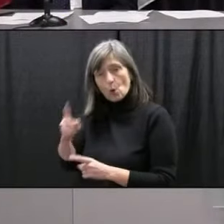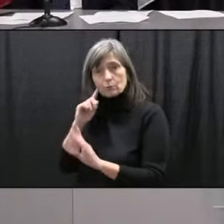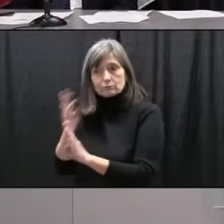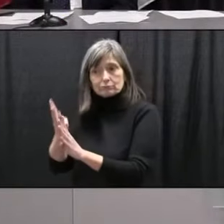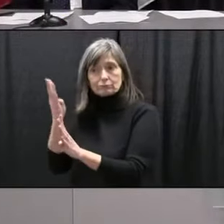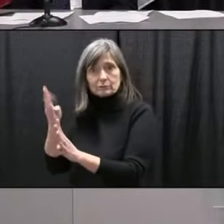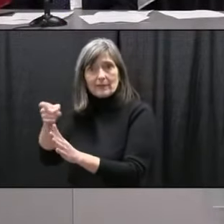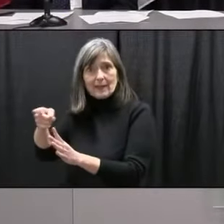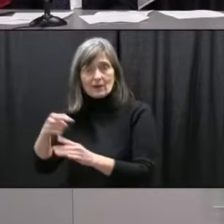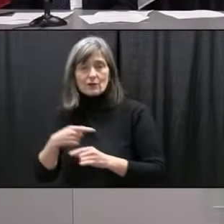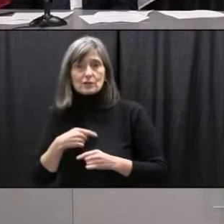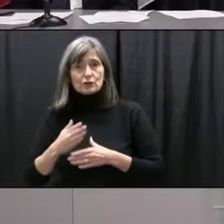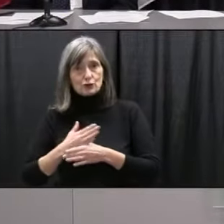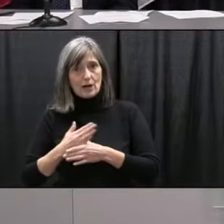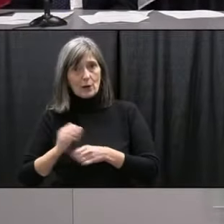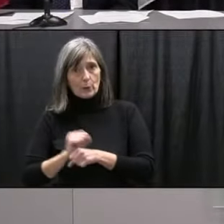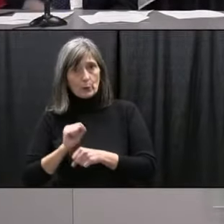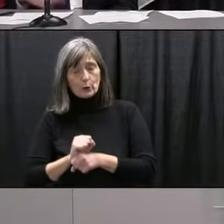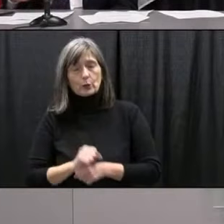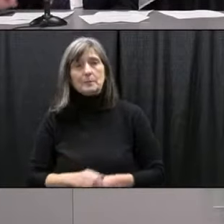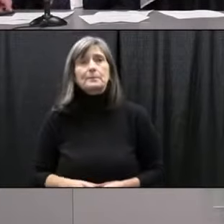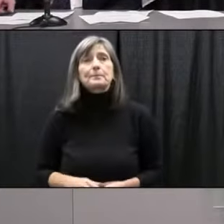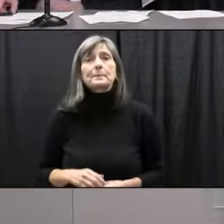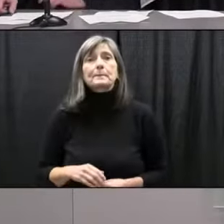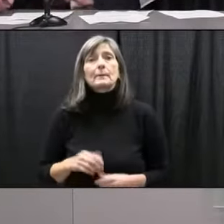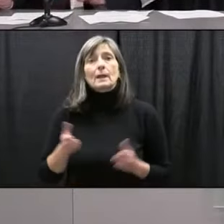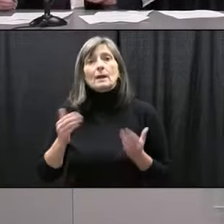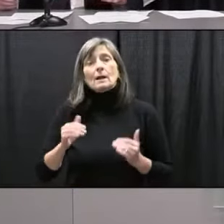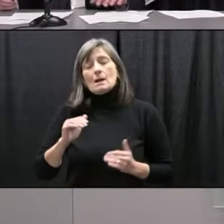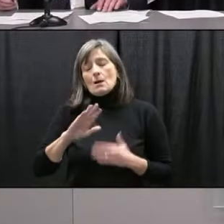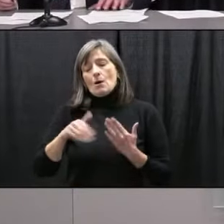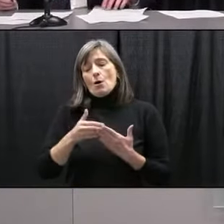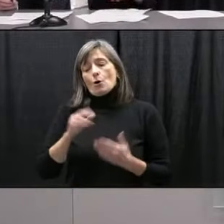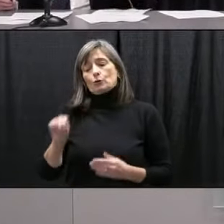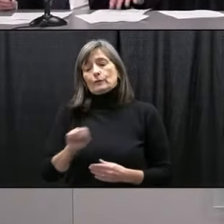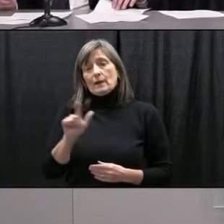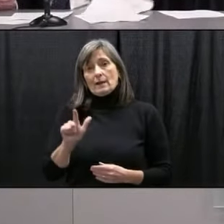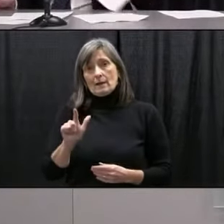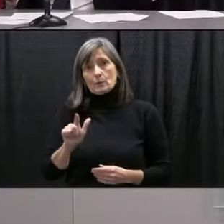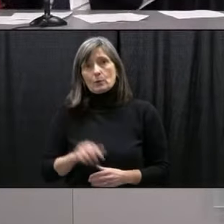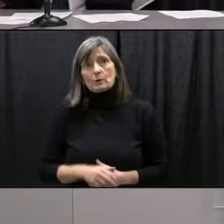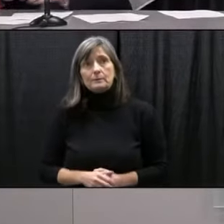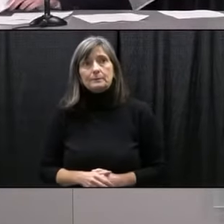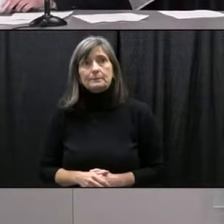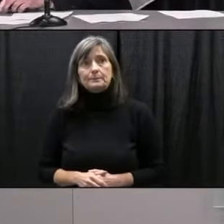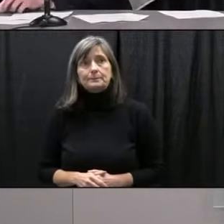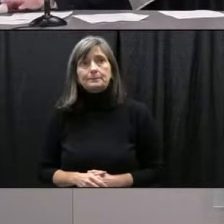Our next questions are from Renelle LeGros with All Newfoundland Labrador. Please go ahead.